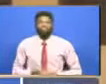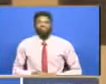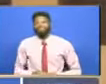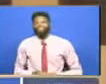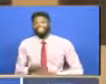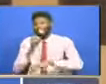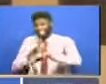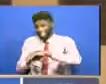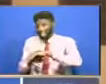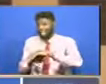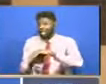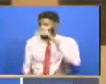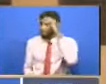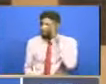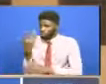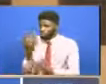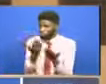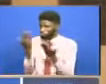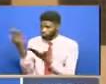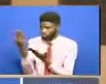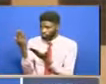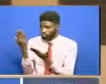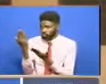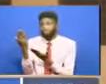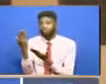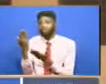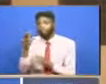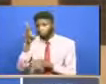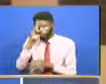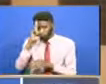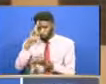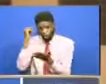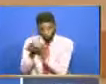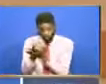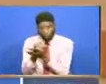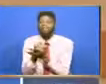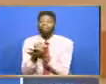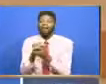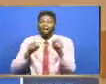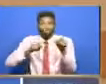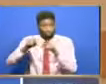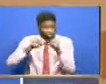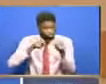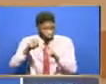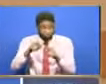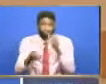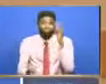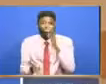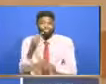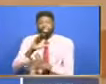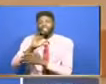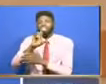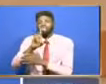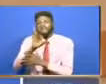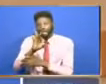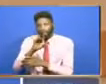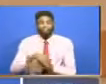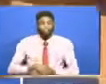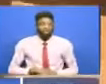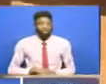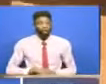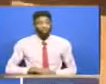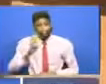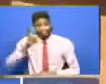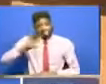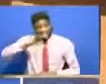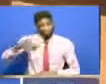During the opening of Khorof Harar administration offices funded by the Wajir East County Development Fund, Wajir County Commissioner Jacob